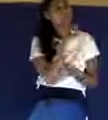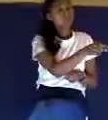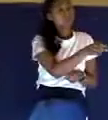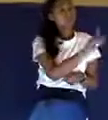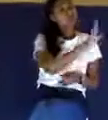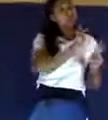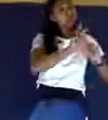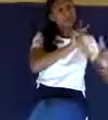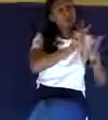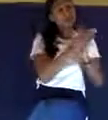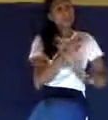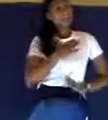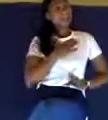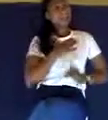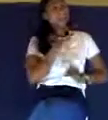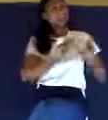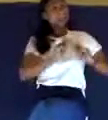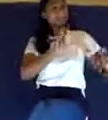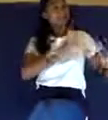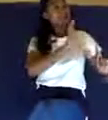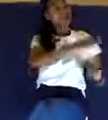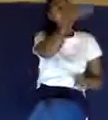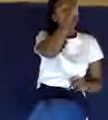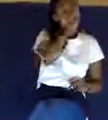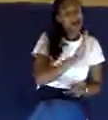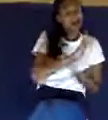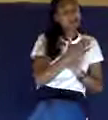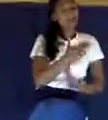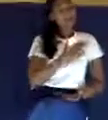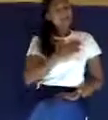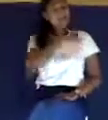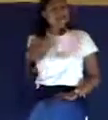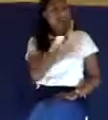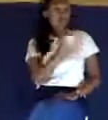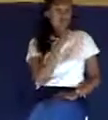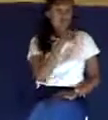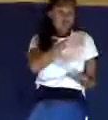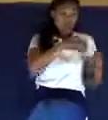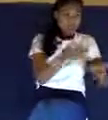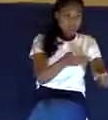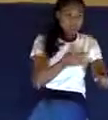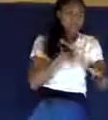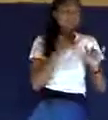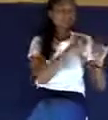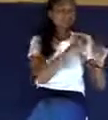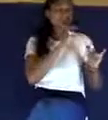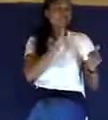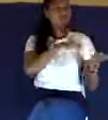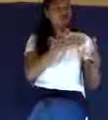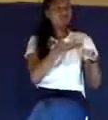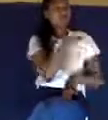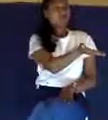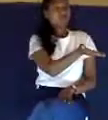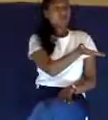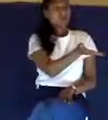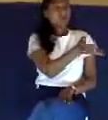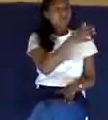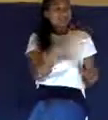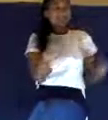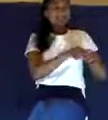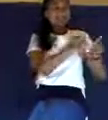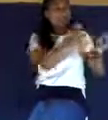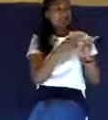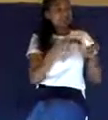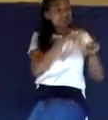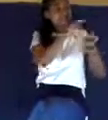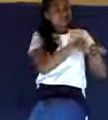shall be my people, and thy God my God. And where thou diest, will I die, and there will I be buried. The